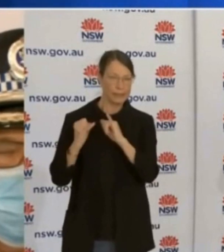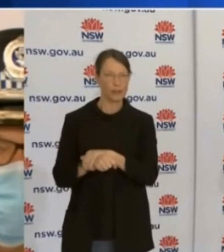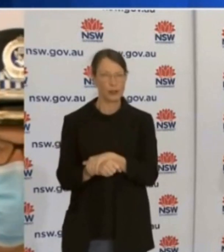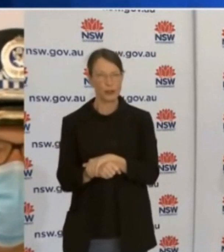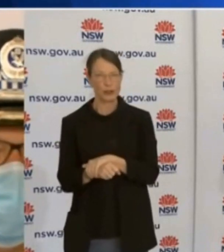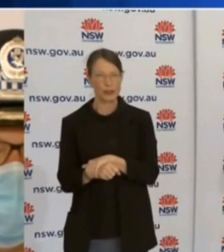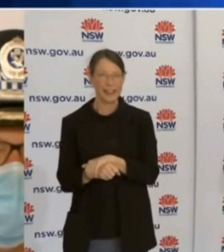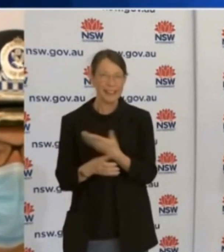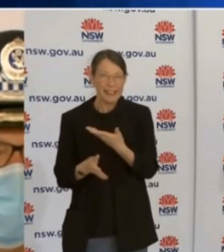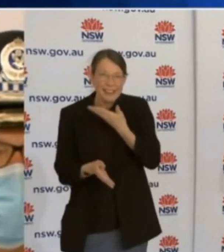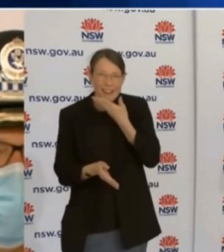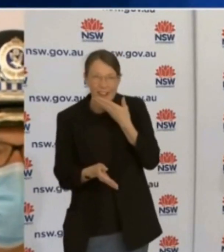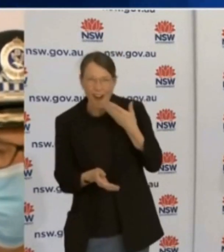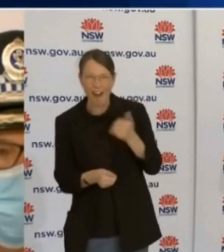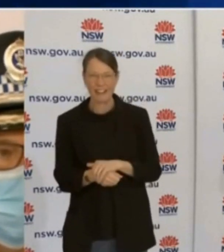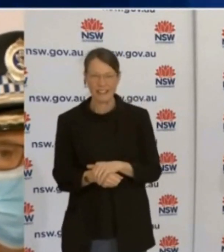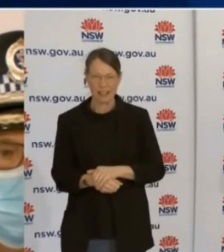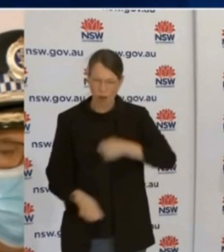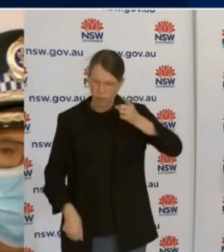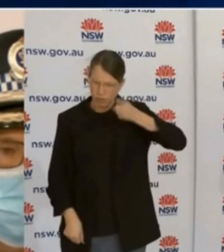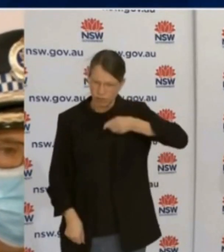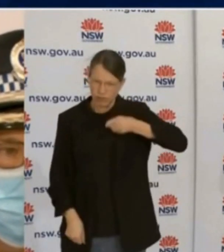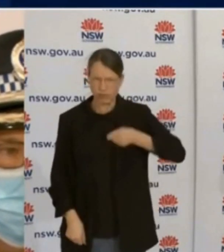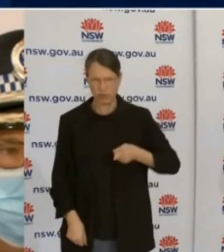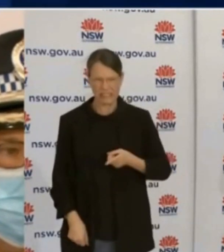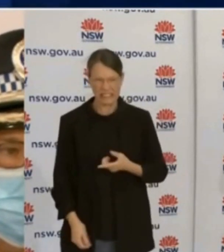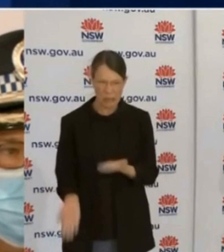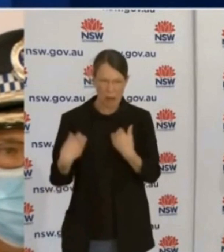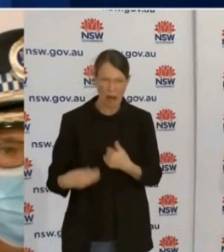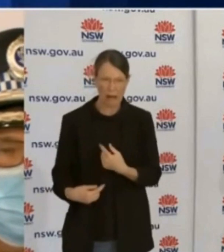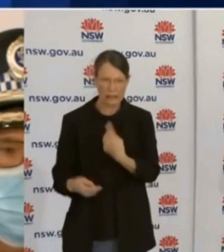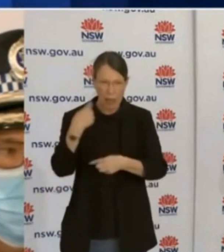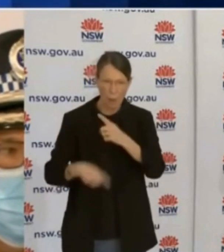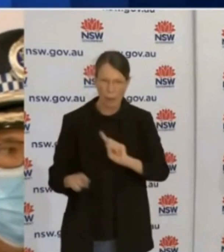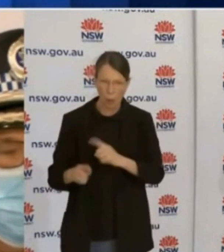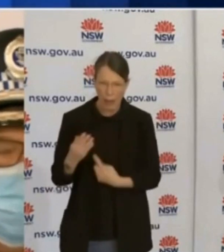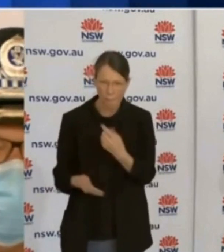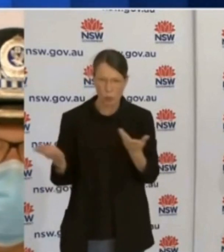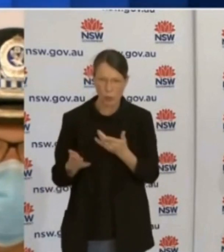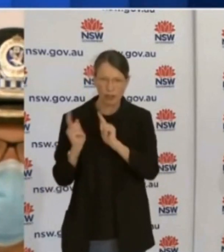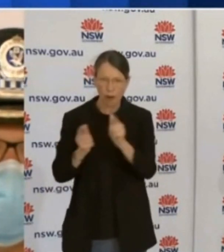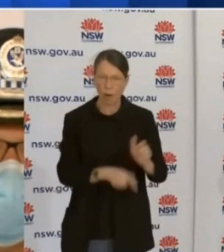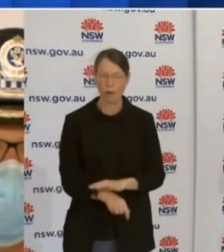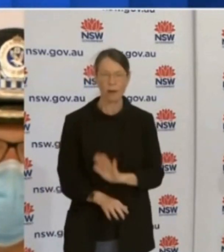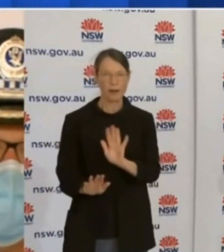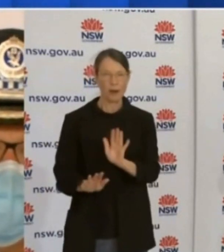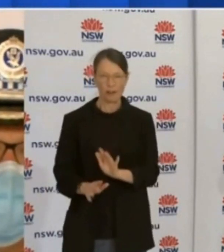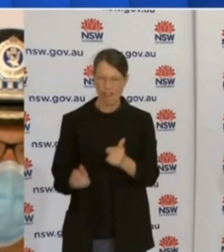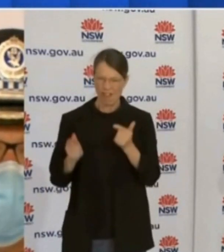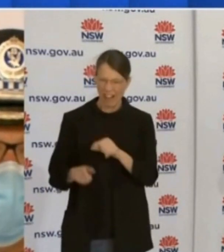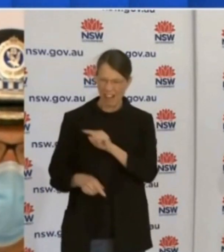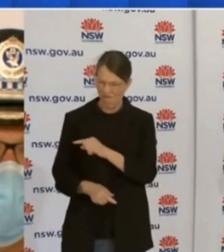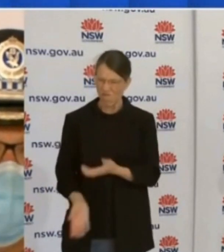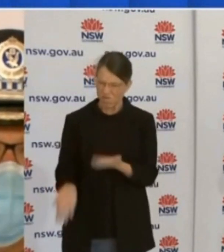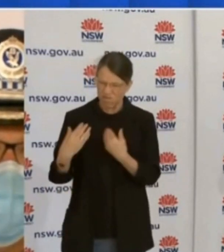a compliant way. So health workers don't tend to threaten patients who have an issue. It's not what would normally